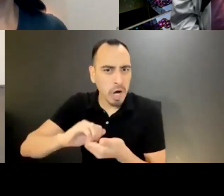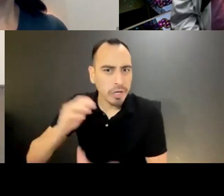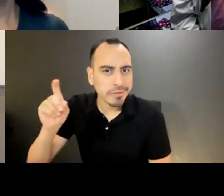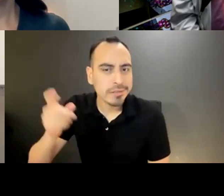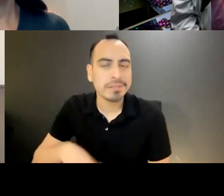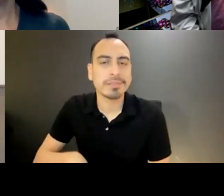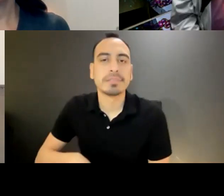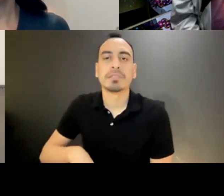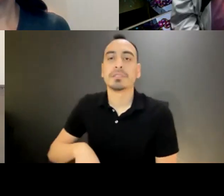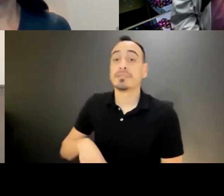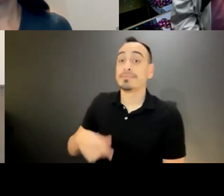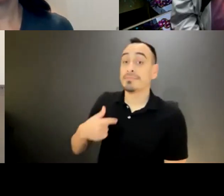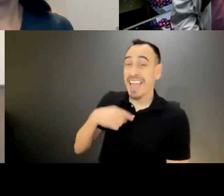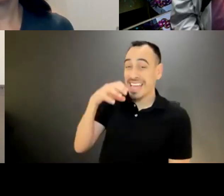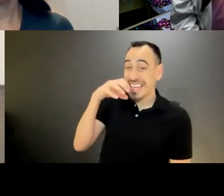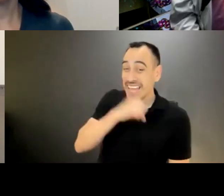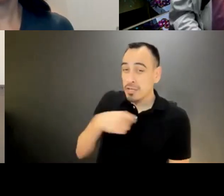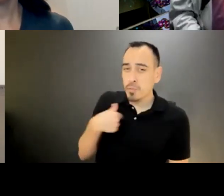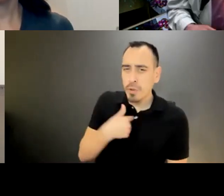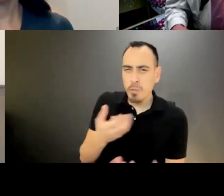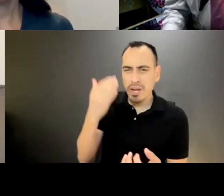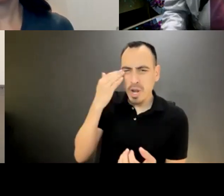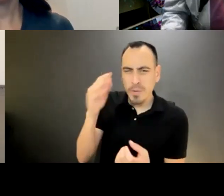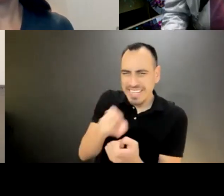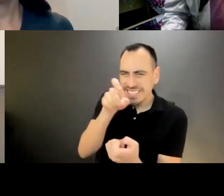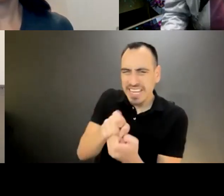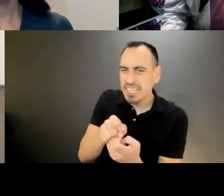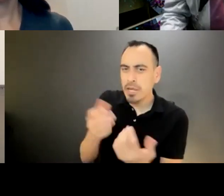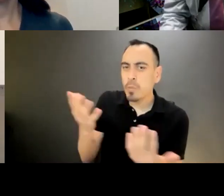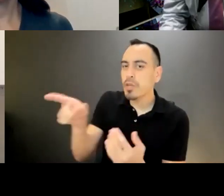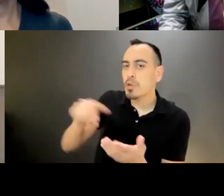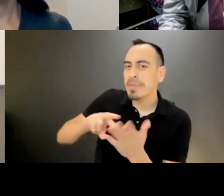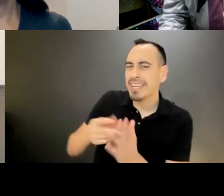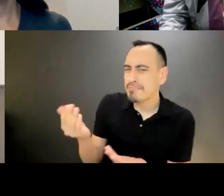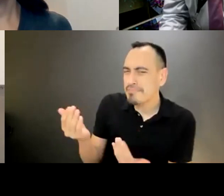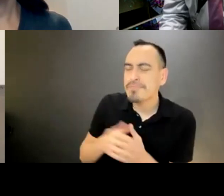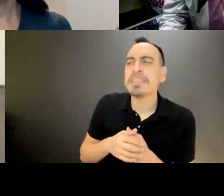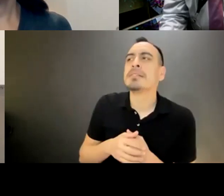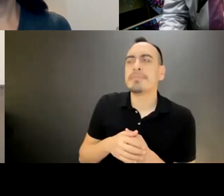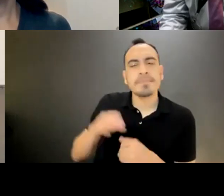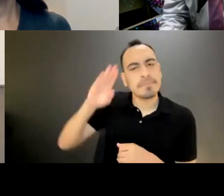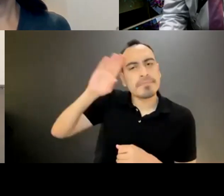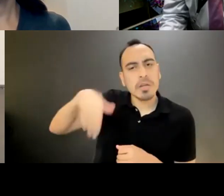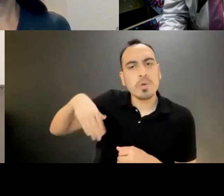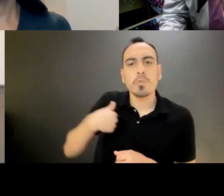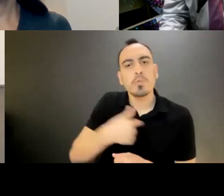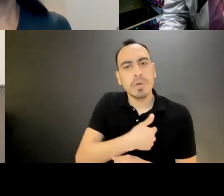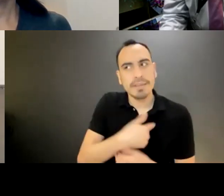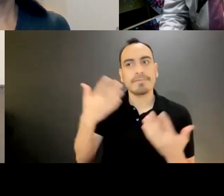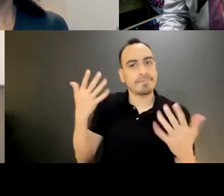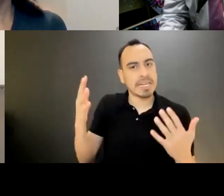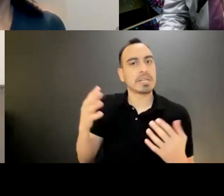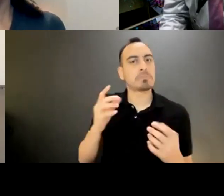I guess we would have to know exactly what is meant by that. I know that we have given some